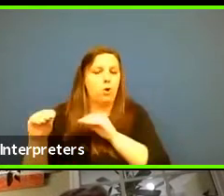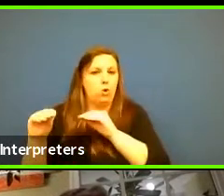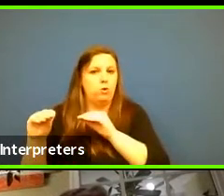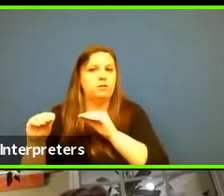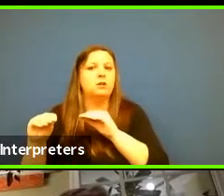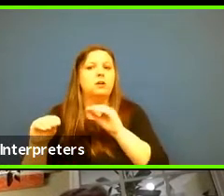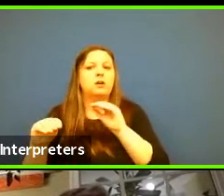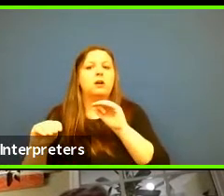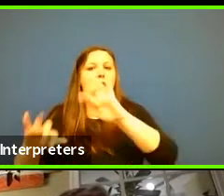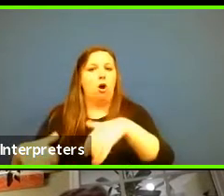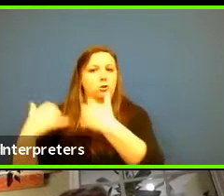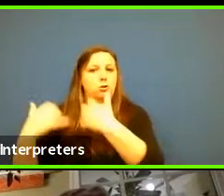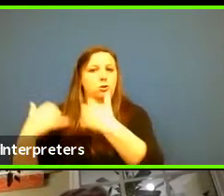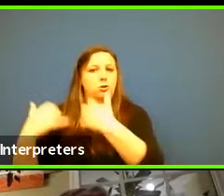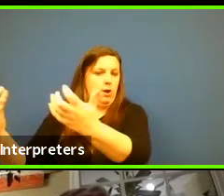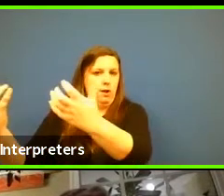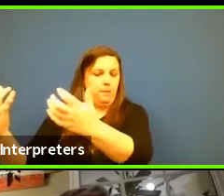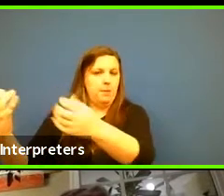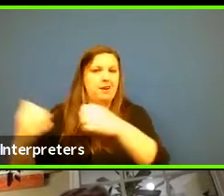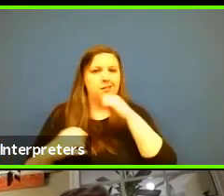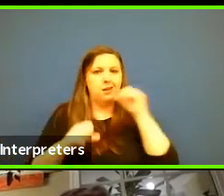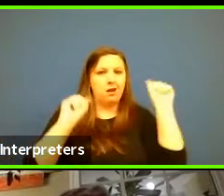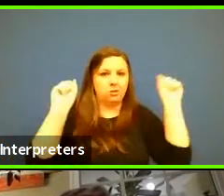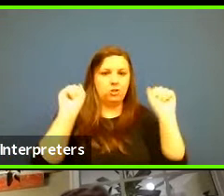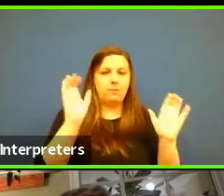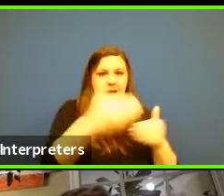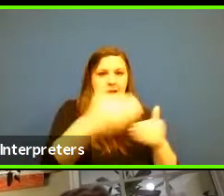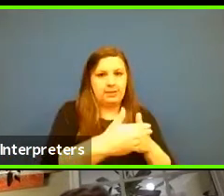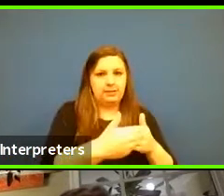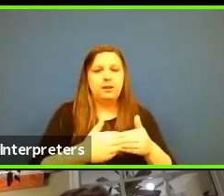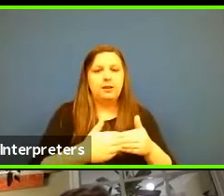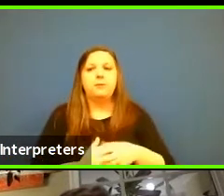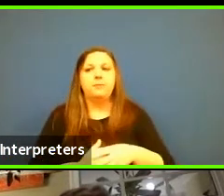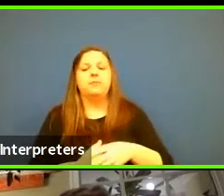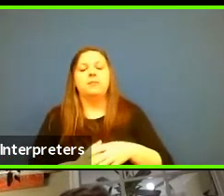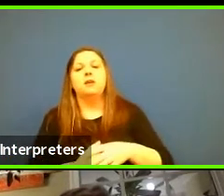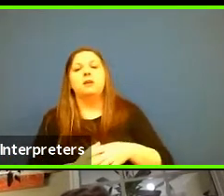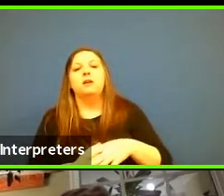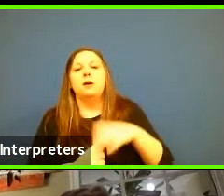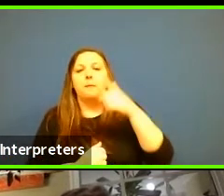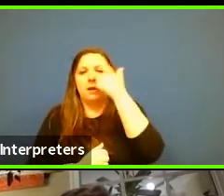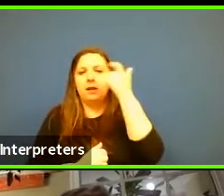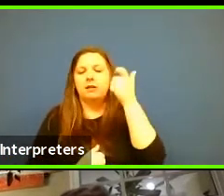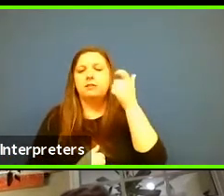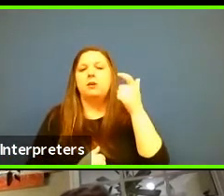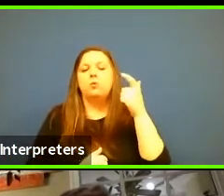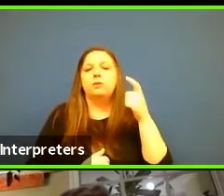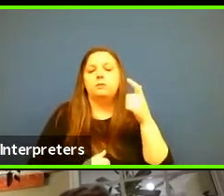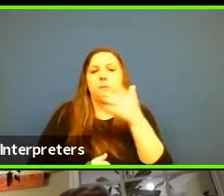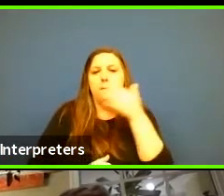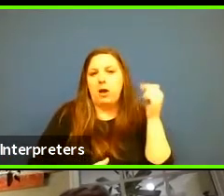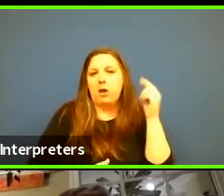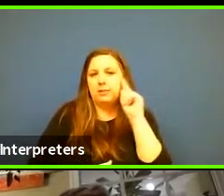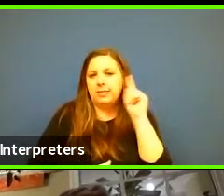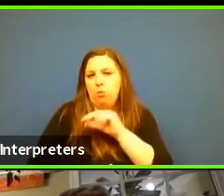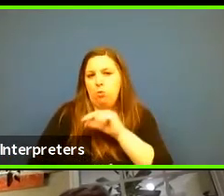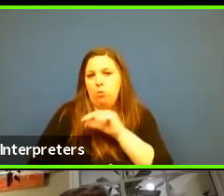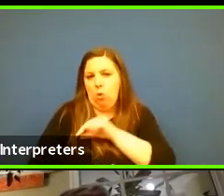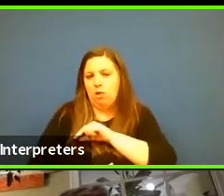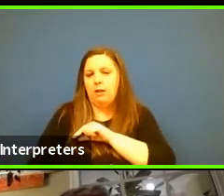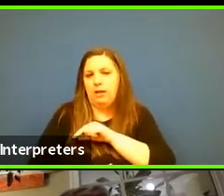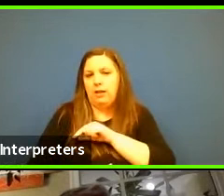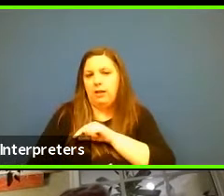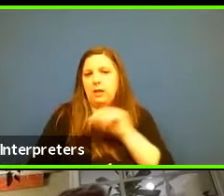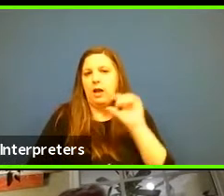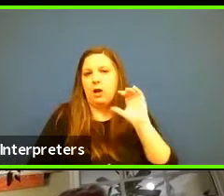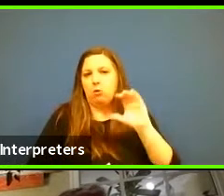have a crowd at Cedar Shows, and the auditorium at Clark Central provided for better sound quality. So those were the two events that